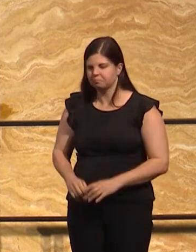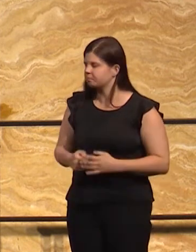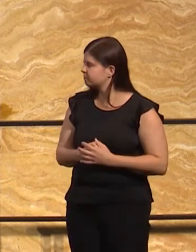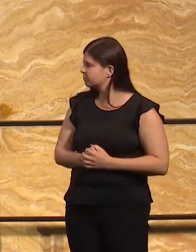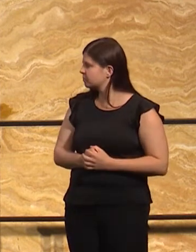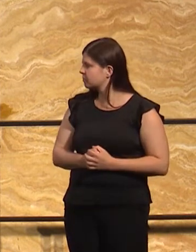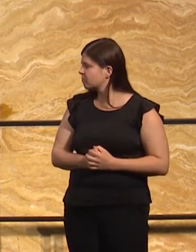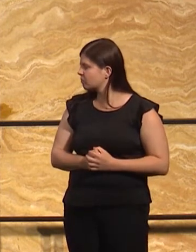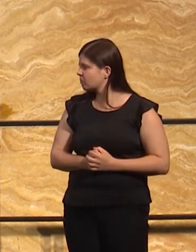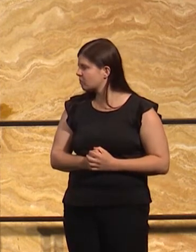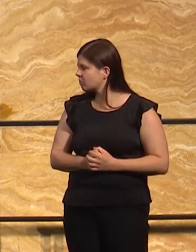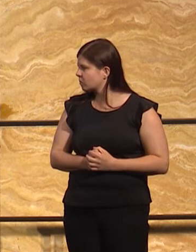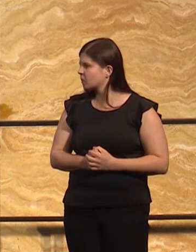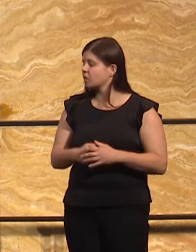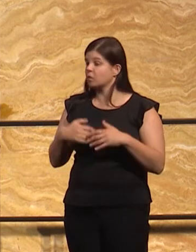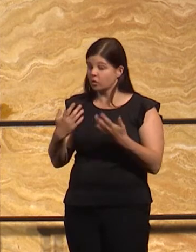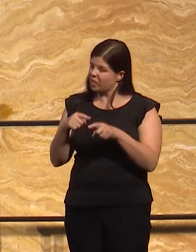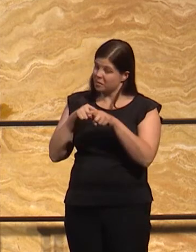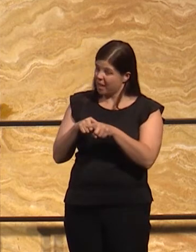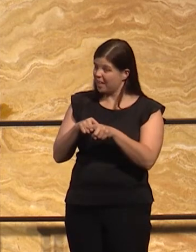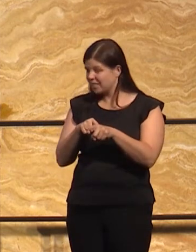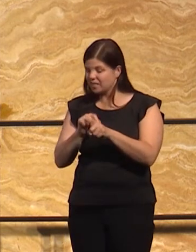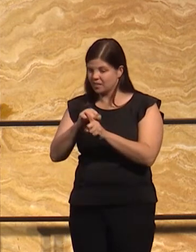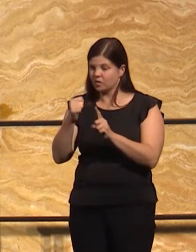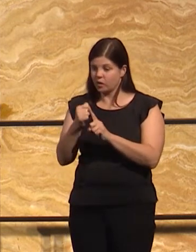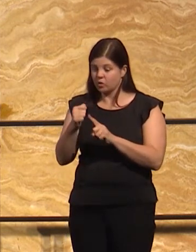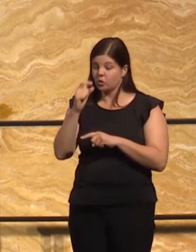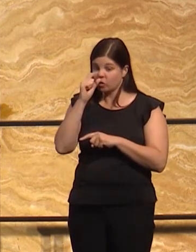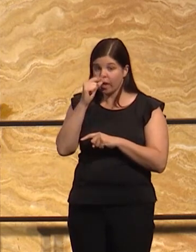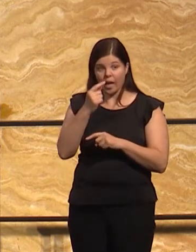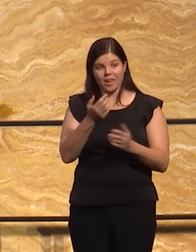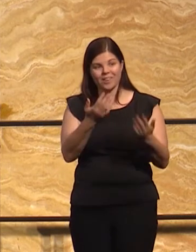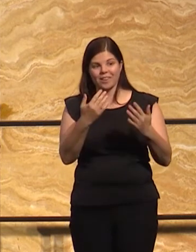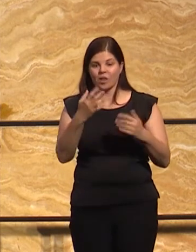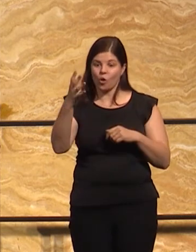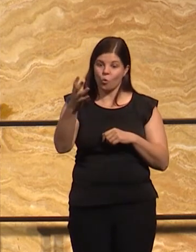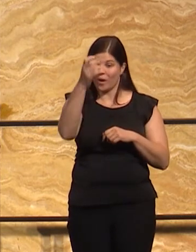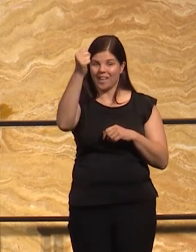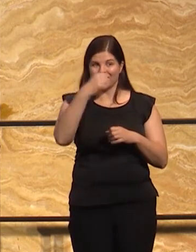so depends. You can win the sympathy of the international community or you lose.